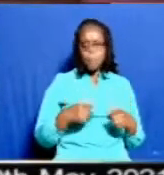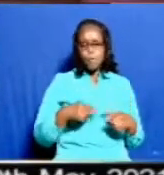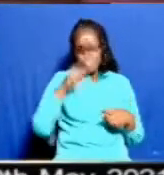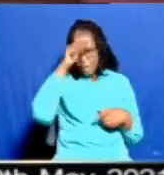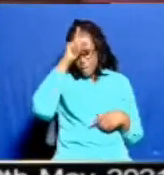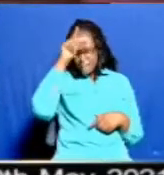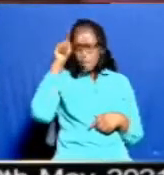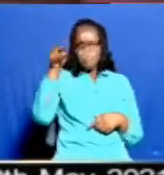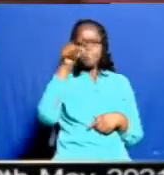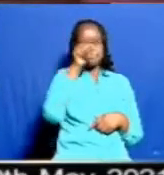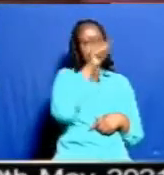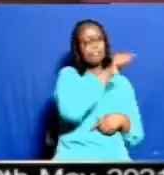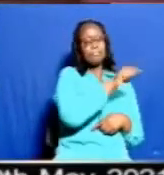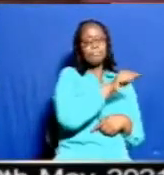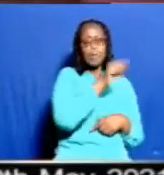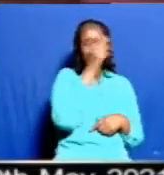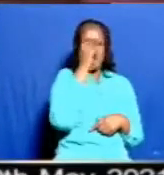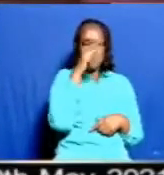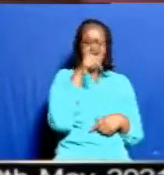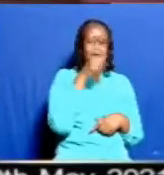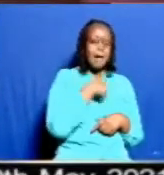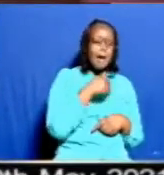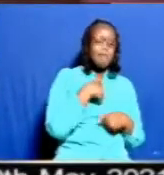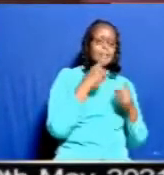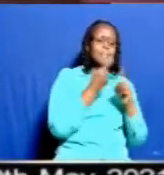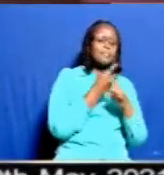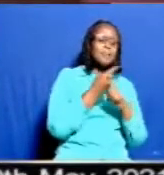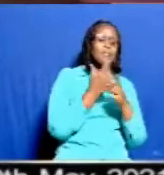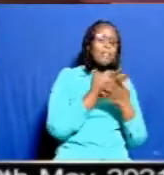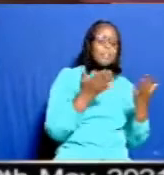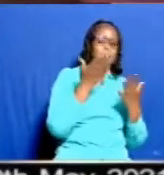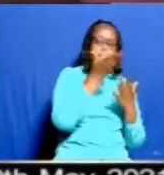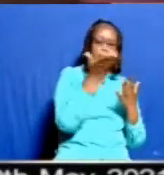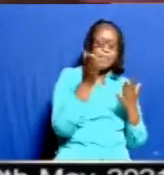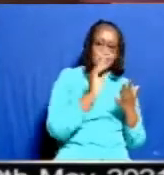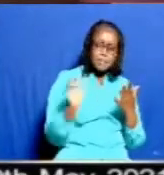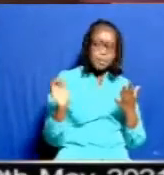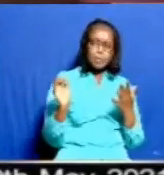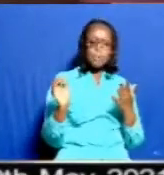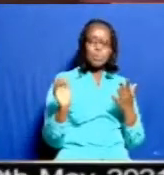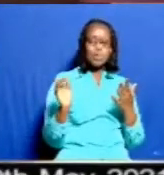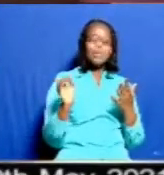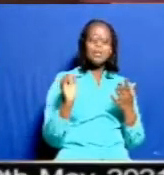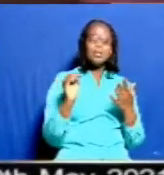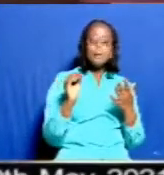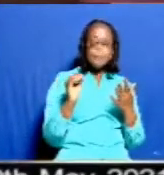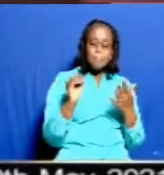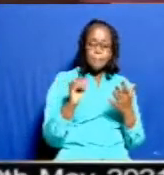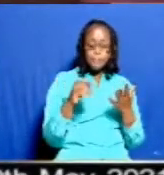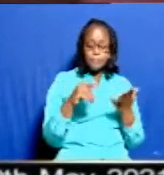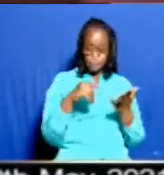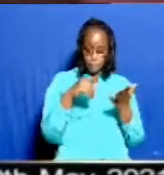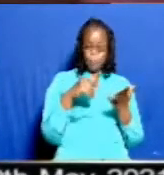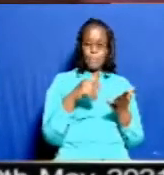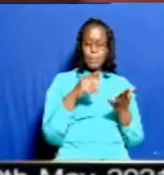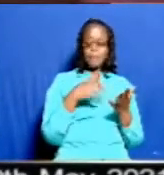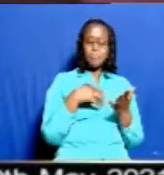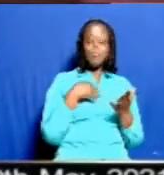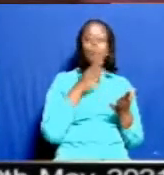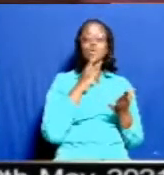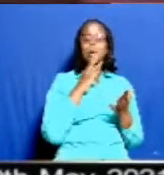village because of lack of infrastructure, just graveling of roads, lack of